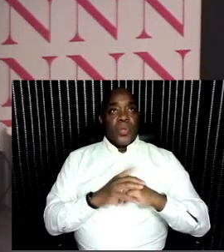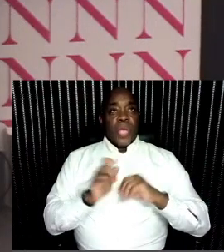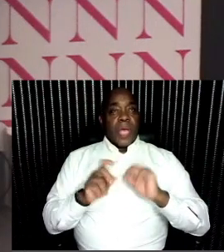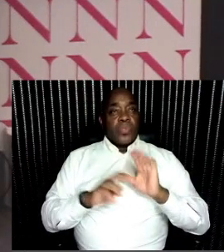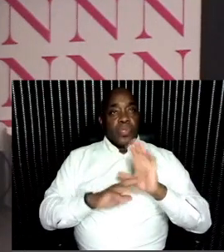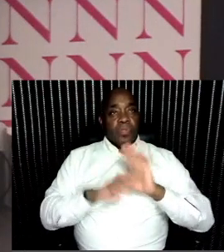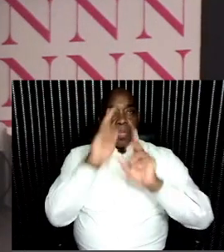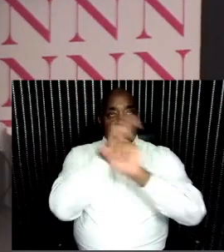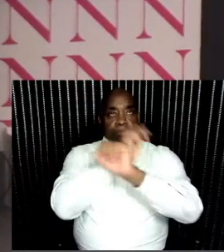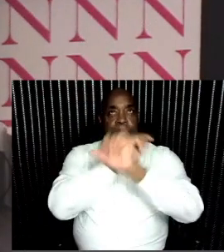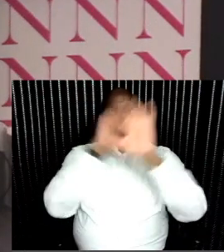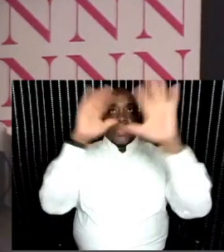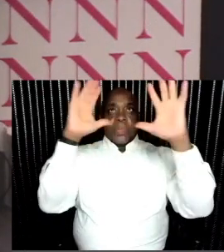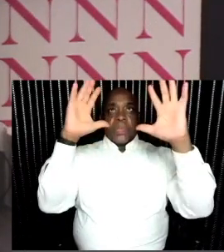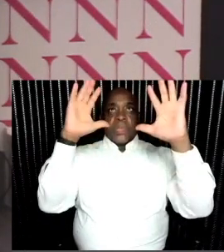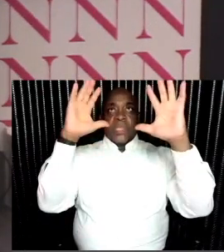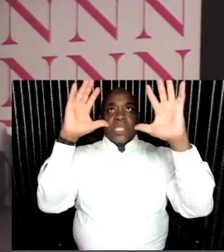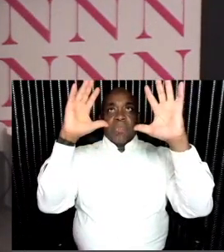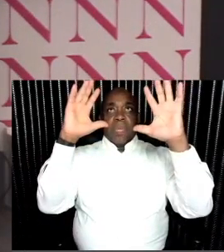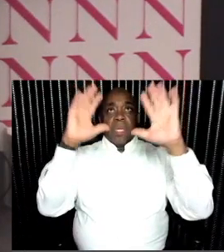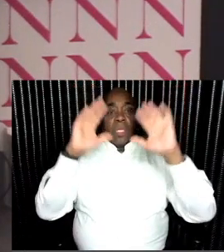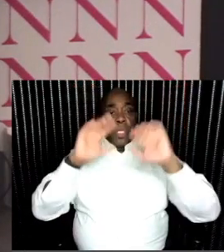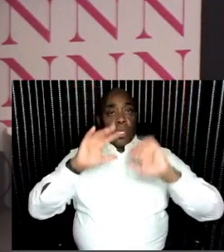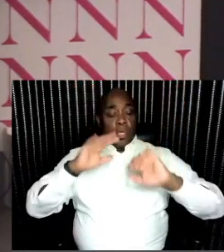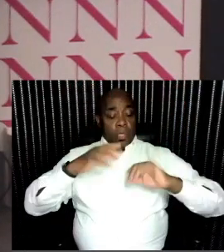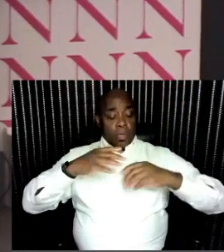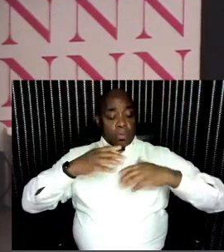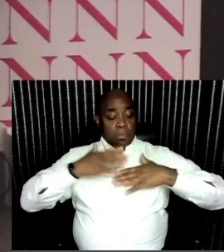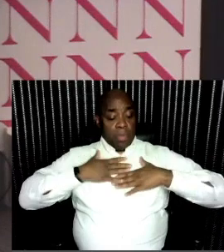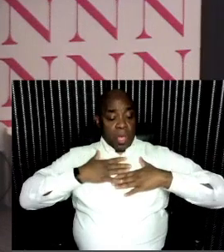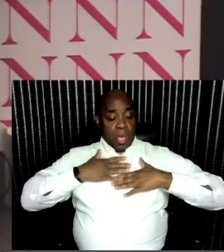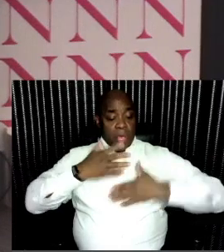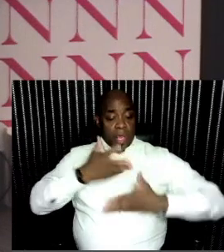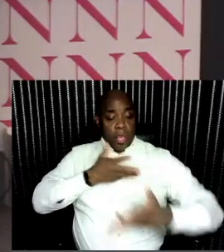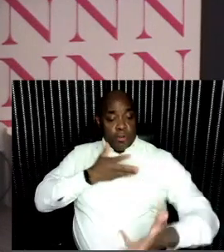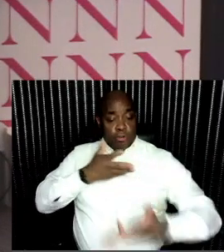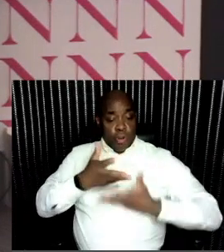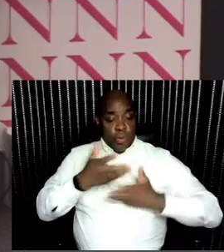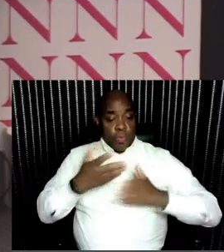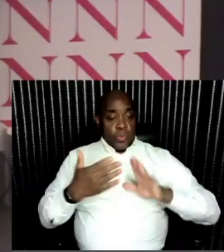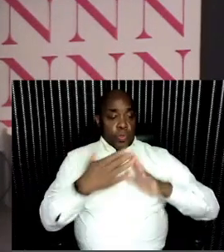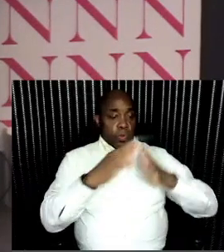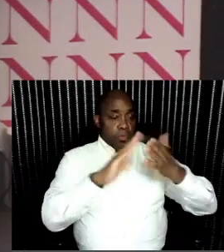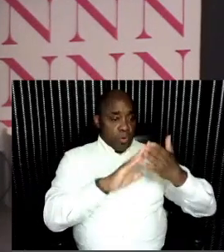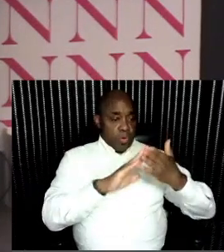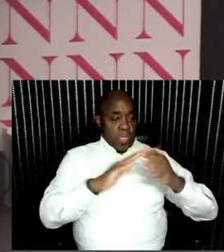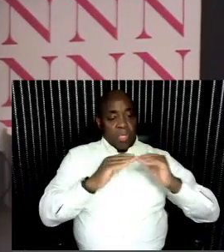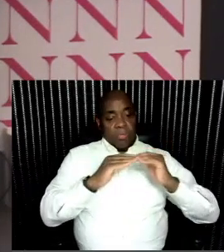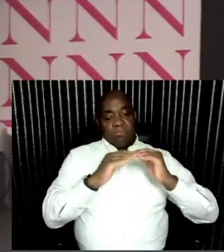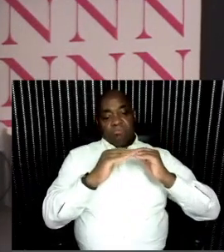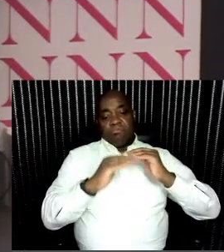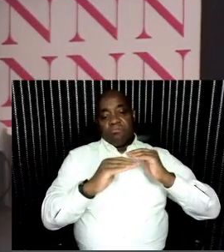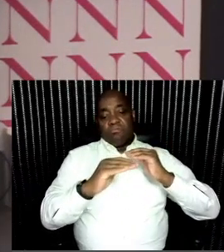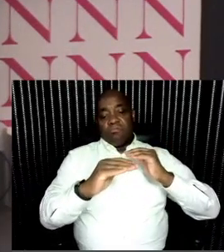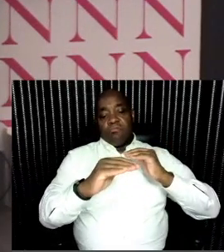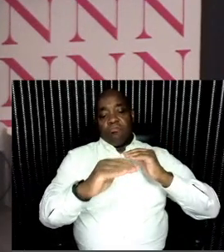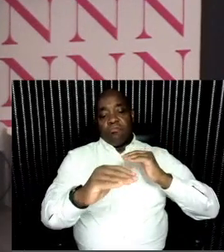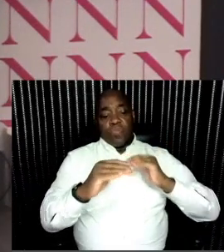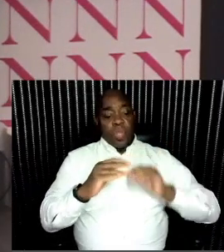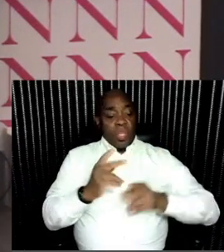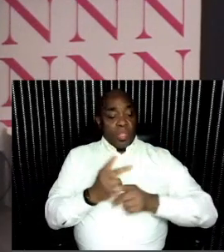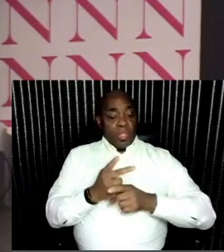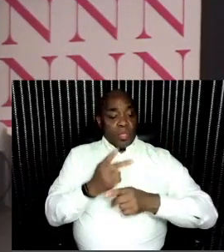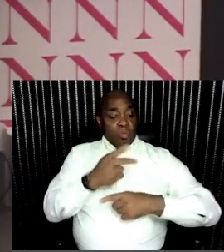where your interactions with the community are the steady state and the products have to come out